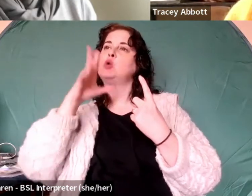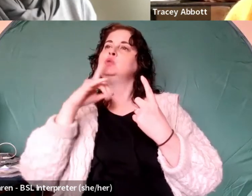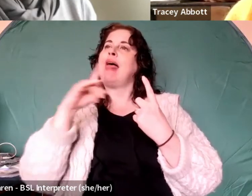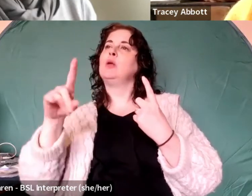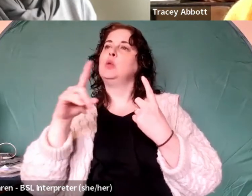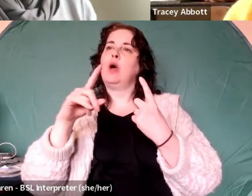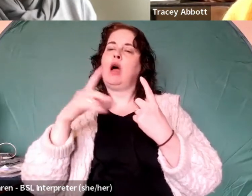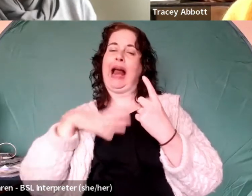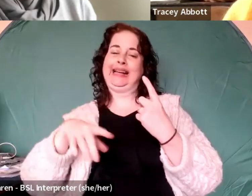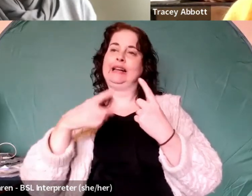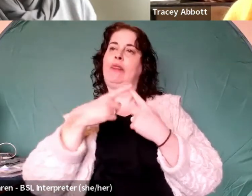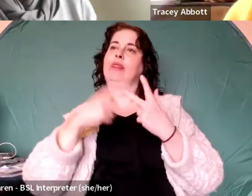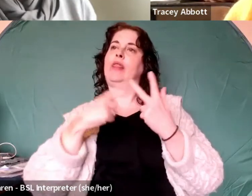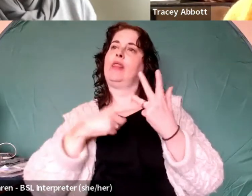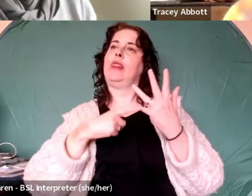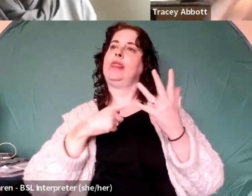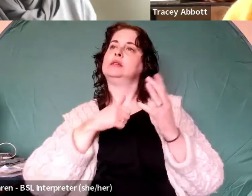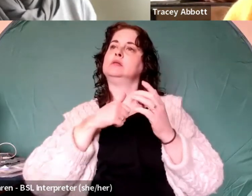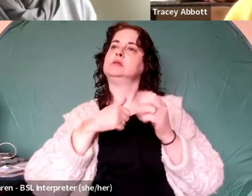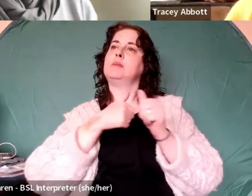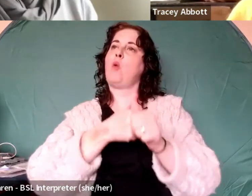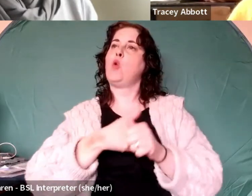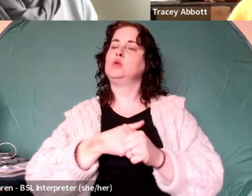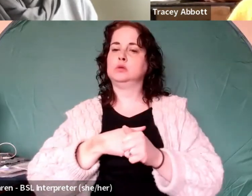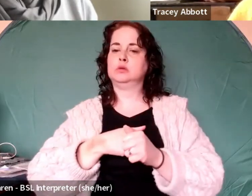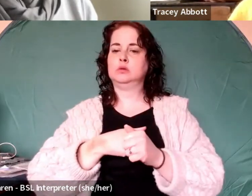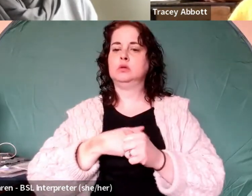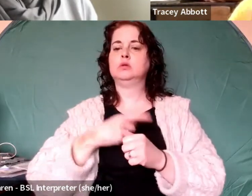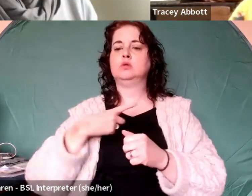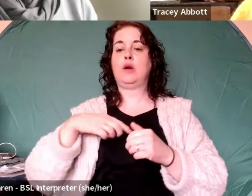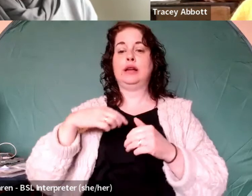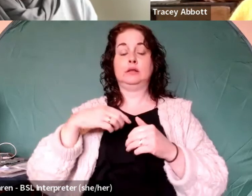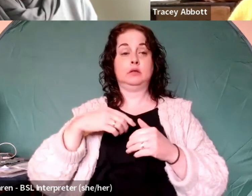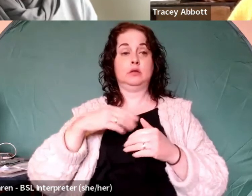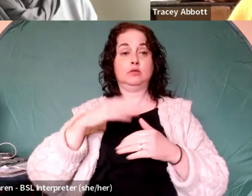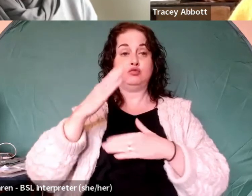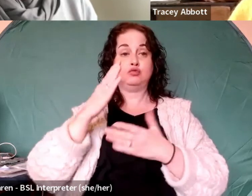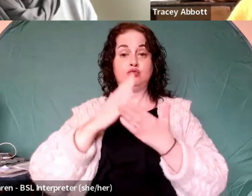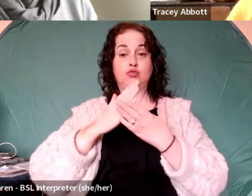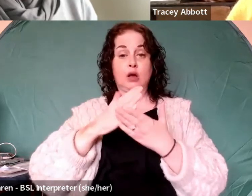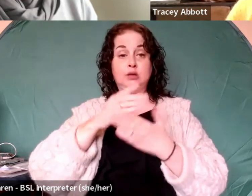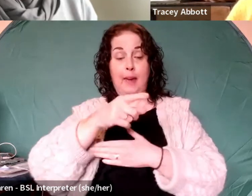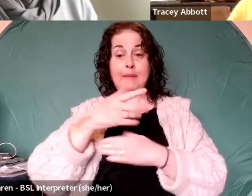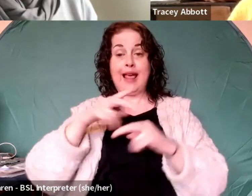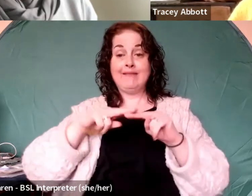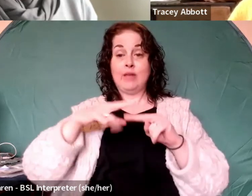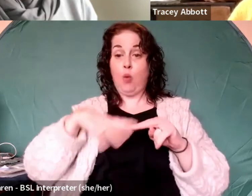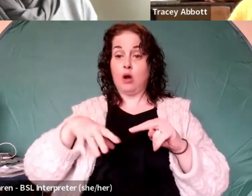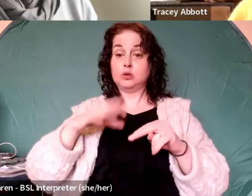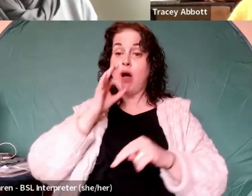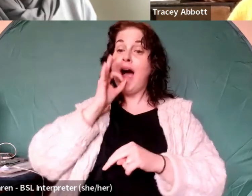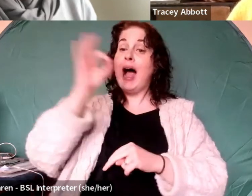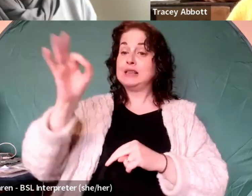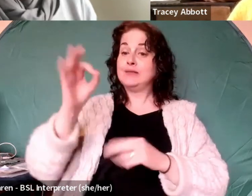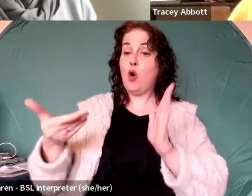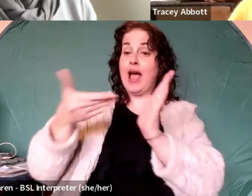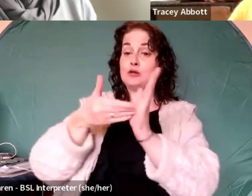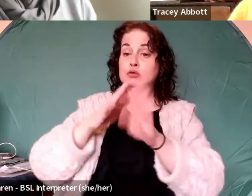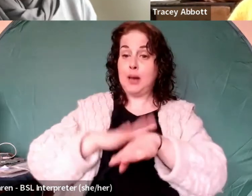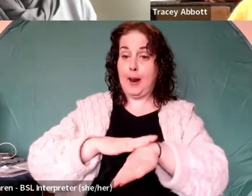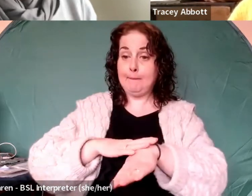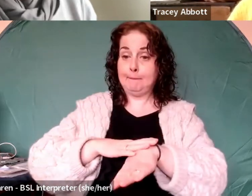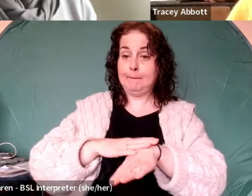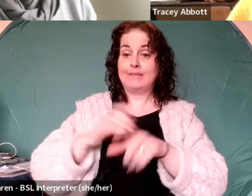X, Y, Z. Yeah. So it's building the trust with the candidates and making them aware that if they want to ask for extra time, if